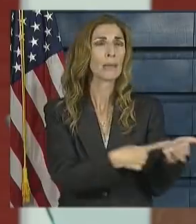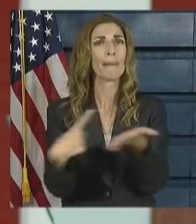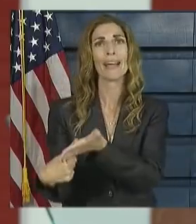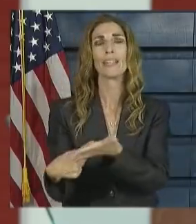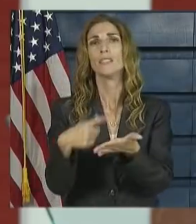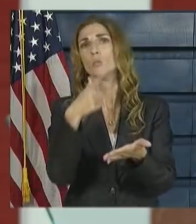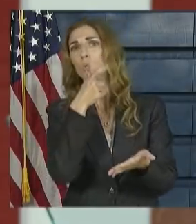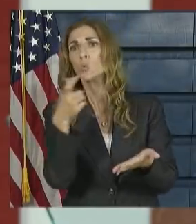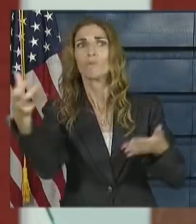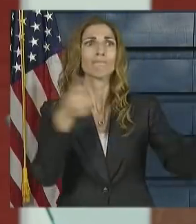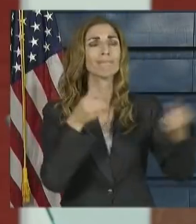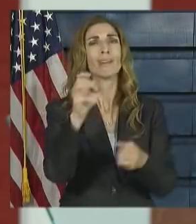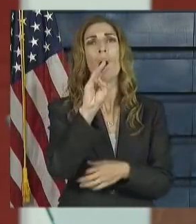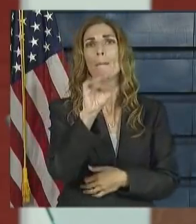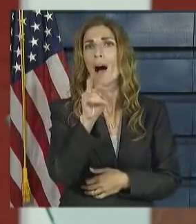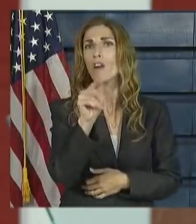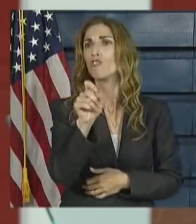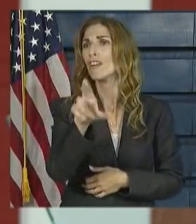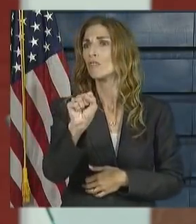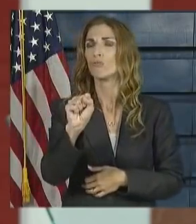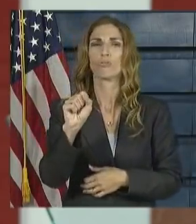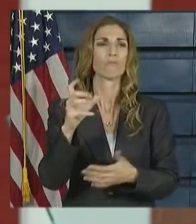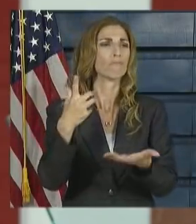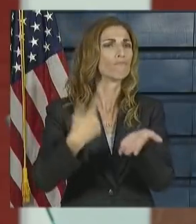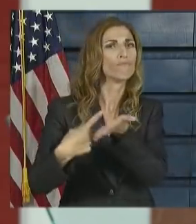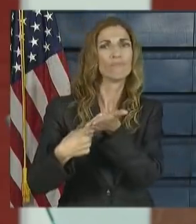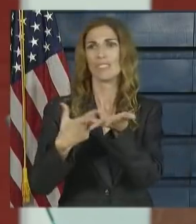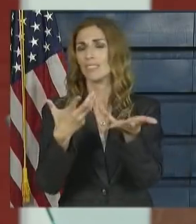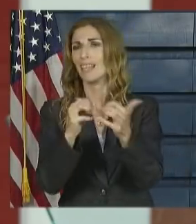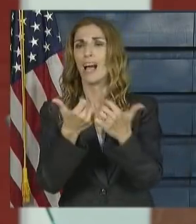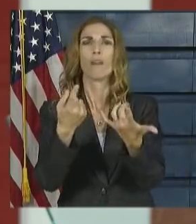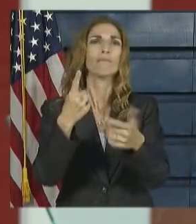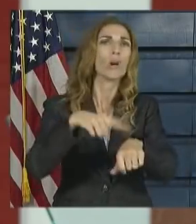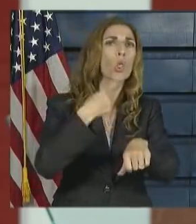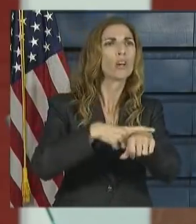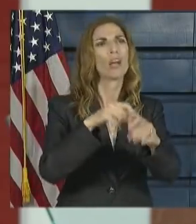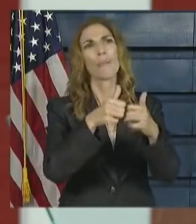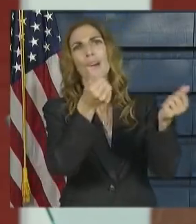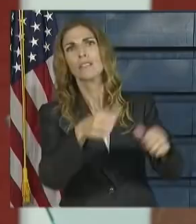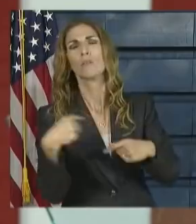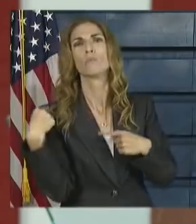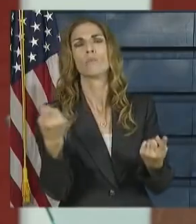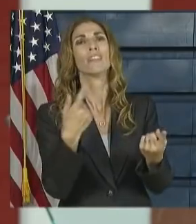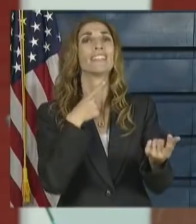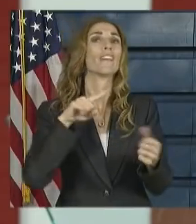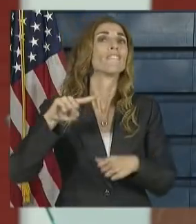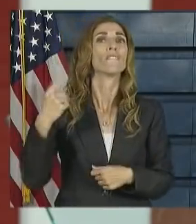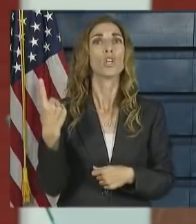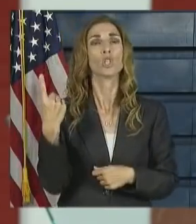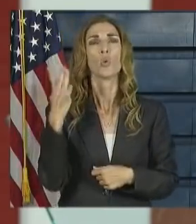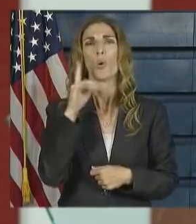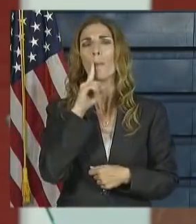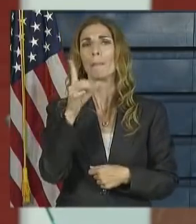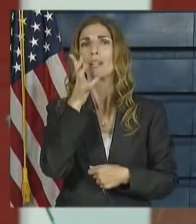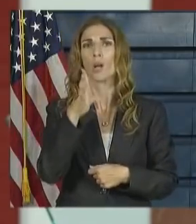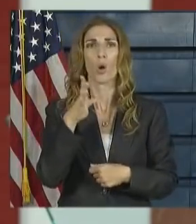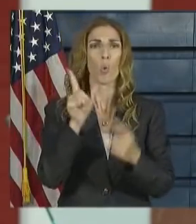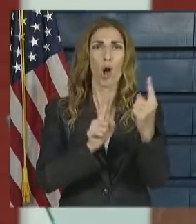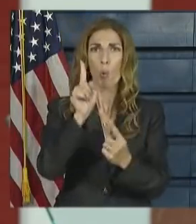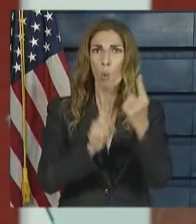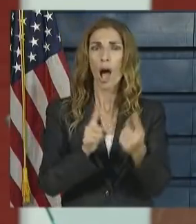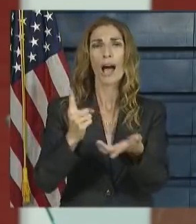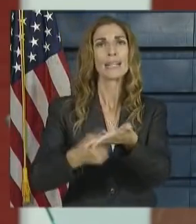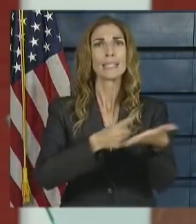as the moderators, three of them. It's been for this way for a long time. The first one is a one-on-one debate